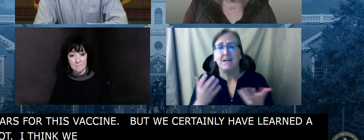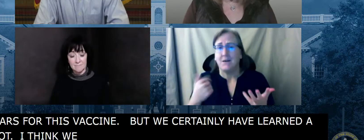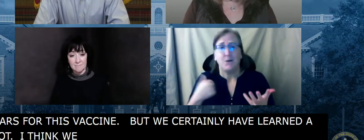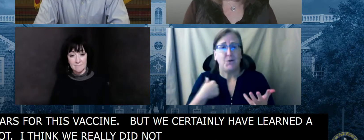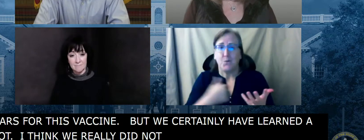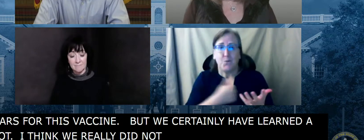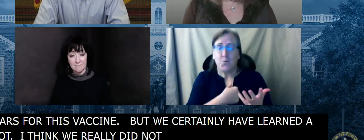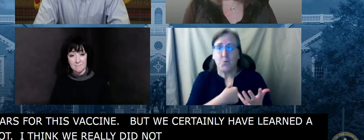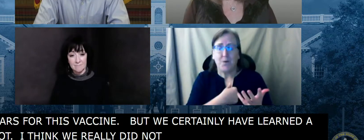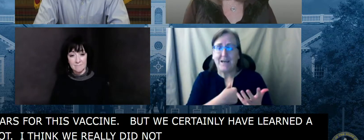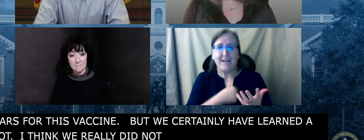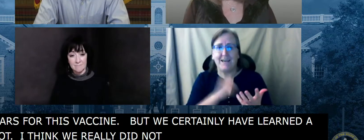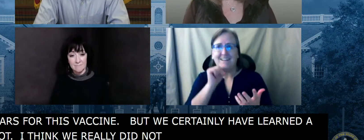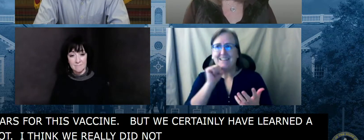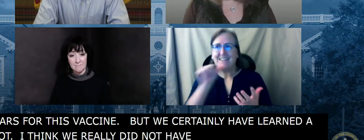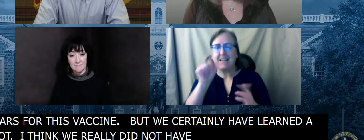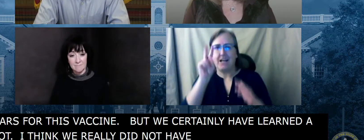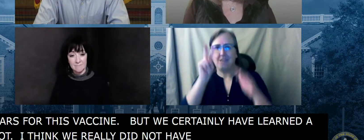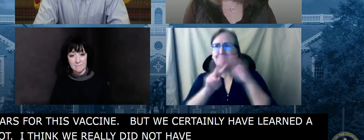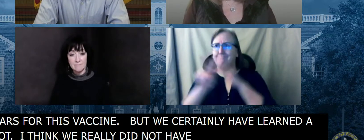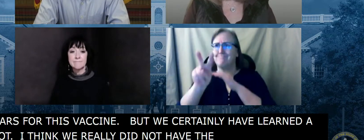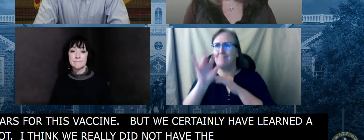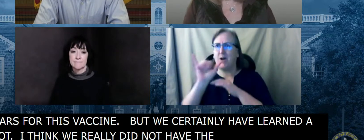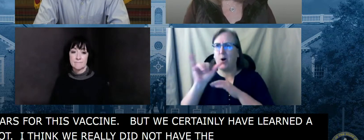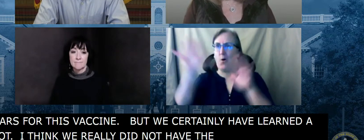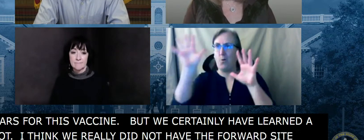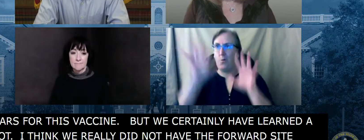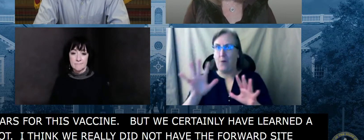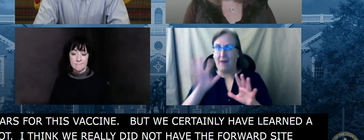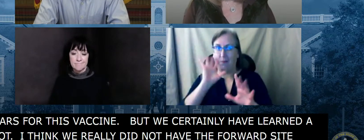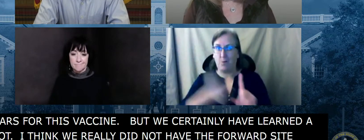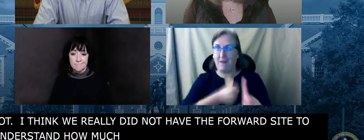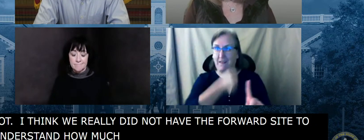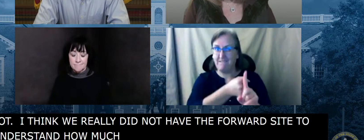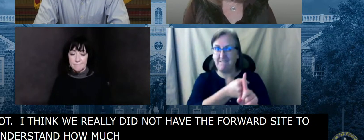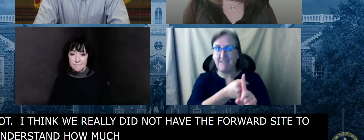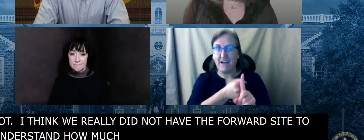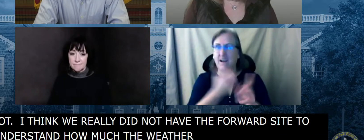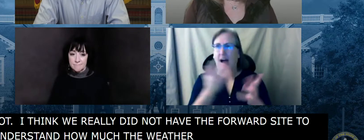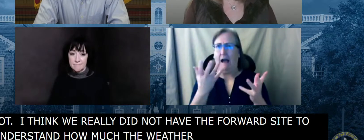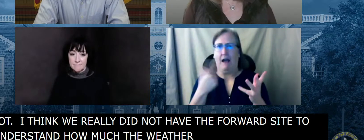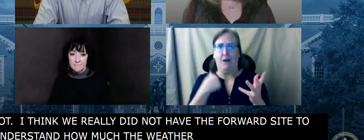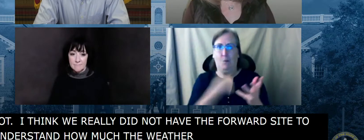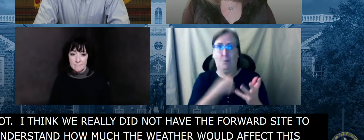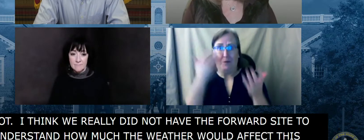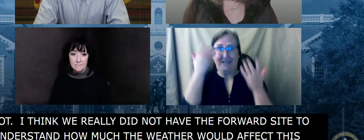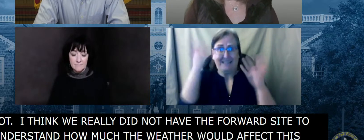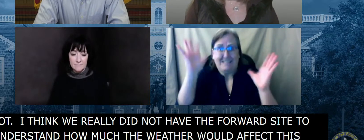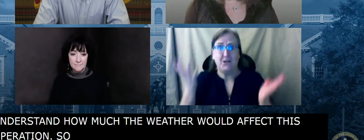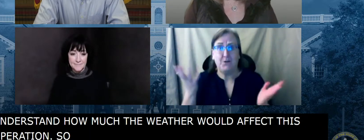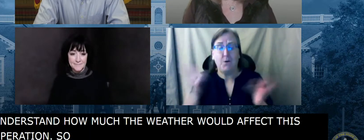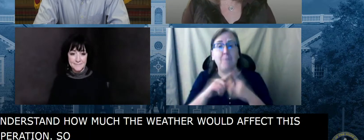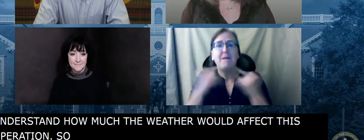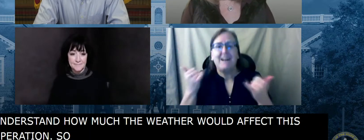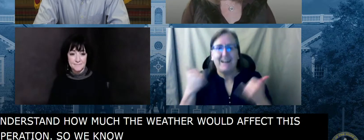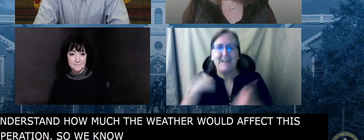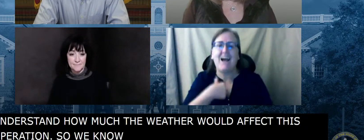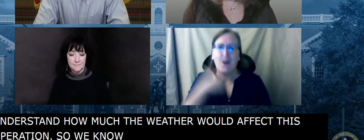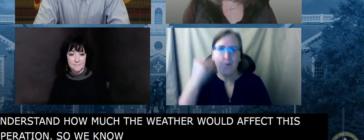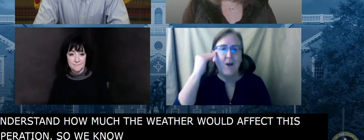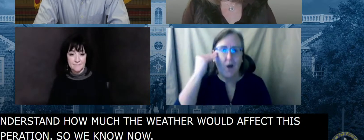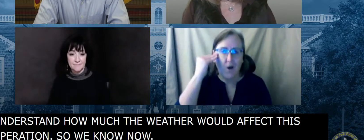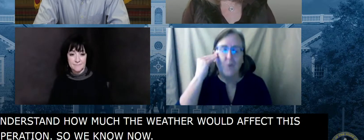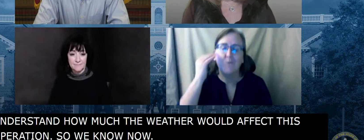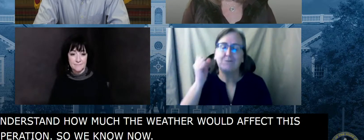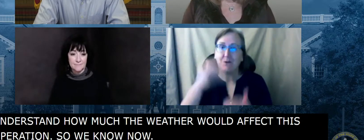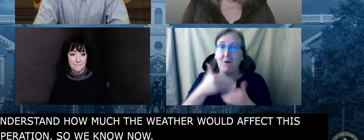have the foresight to understand how much the weather would affect this operation. And so we know now we certainly will be